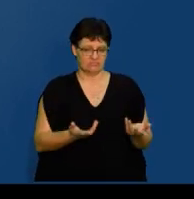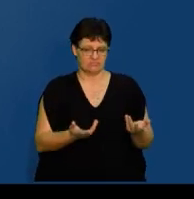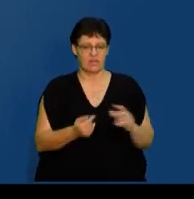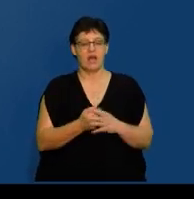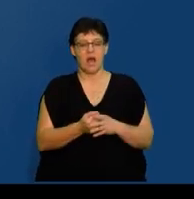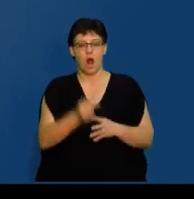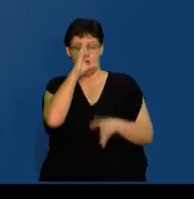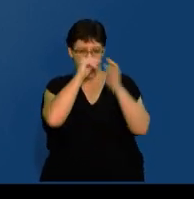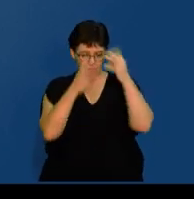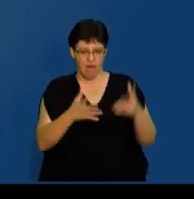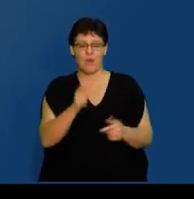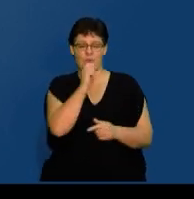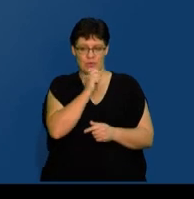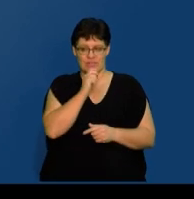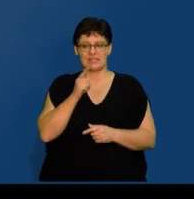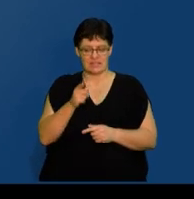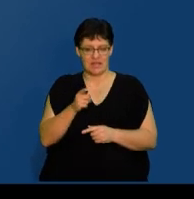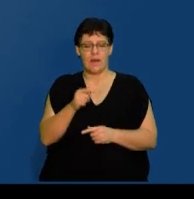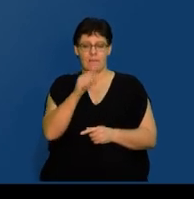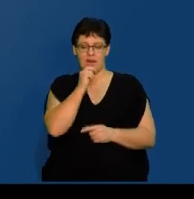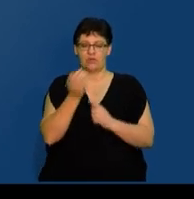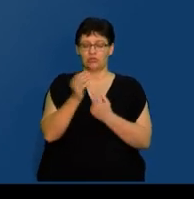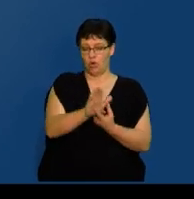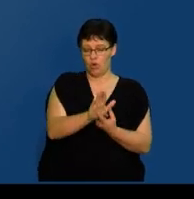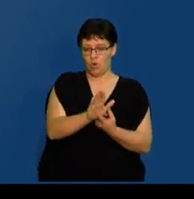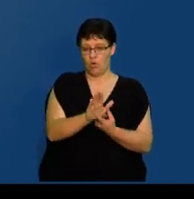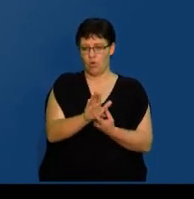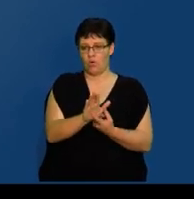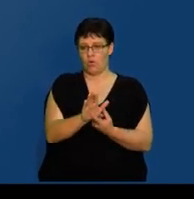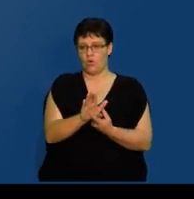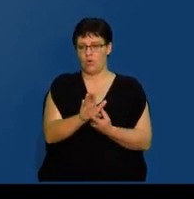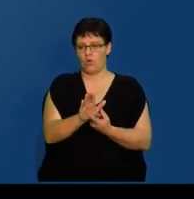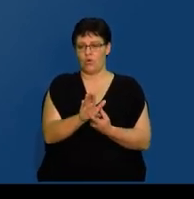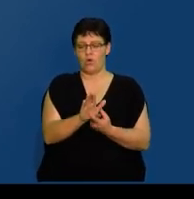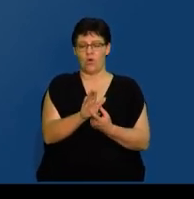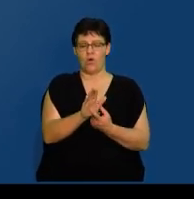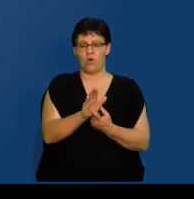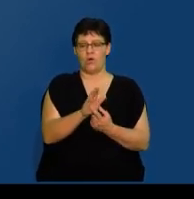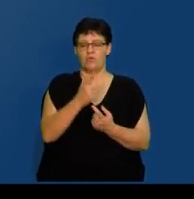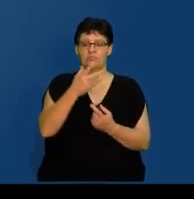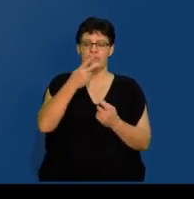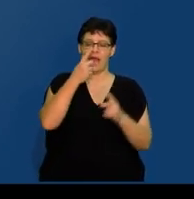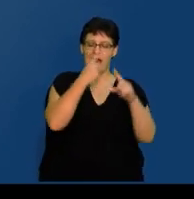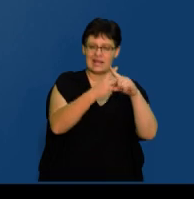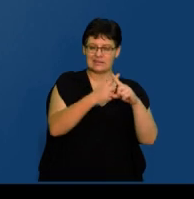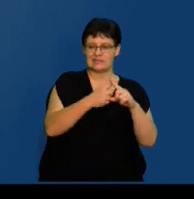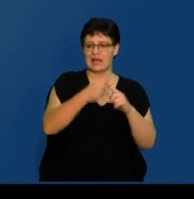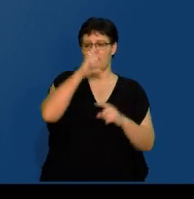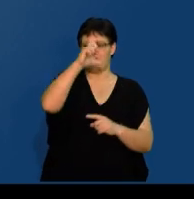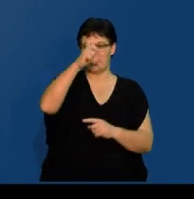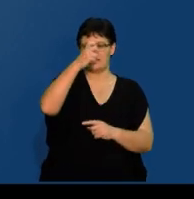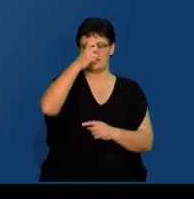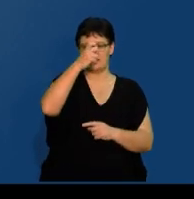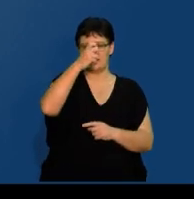often learners choose to use either illustration, and I think there are preferences in the way you've been taught